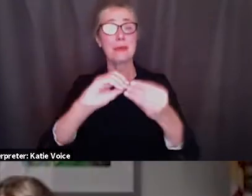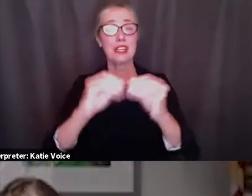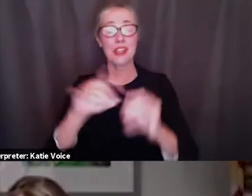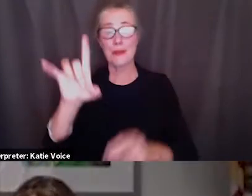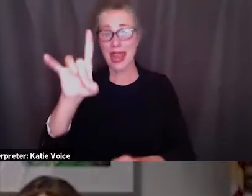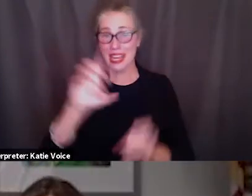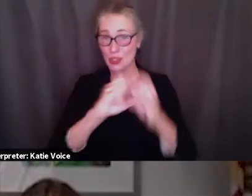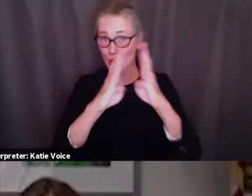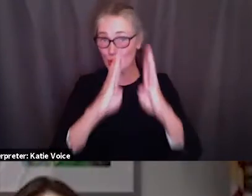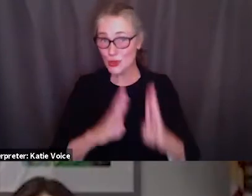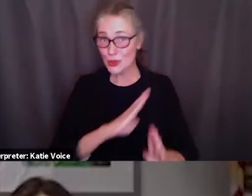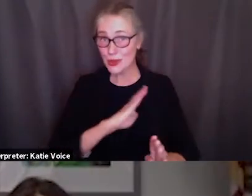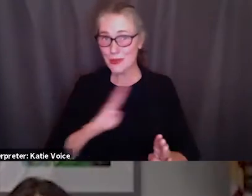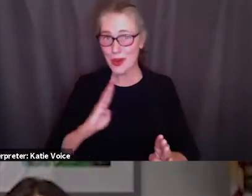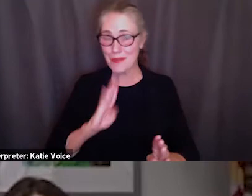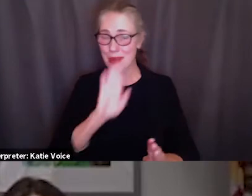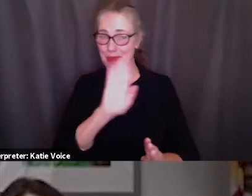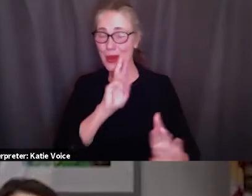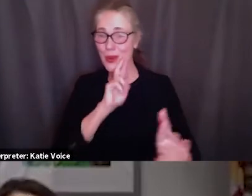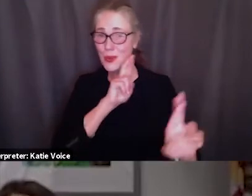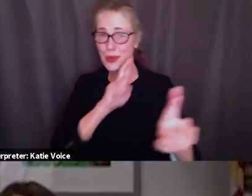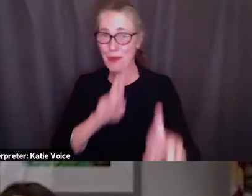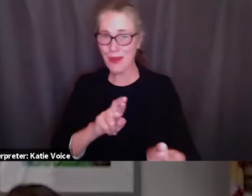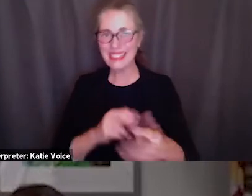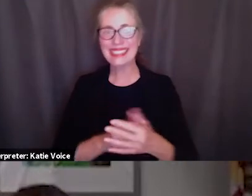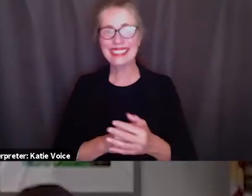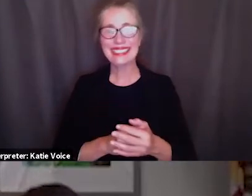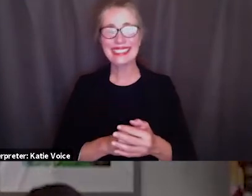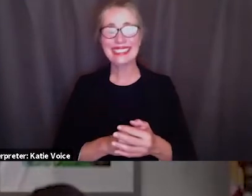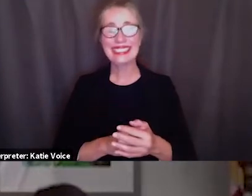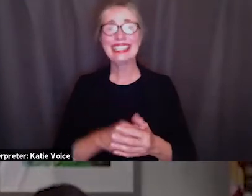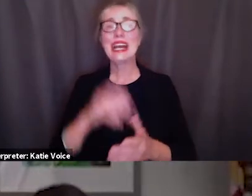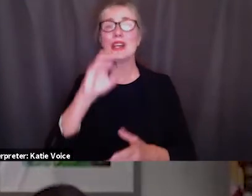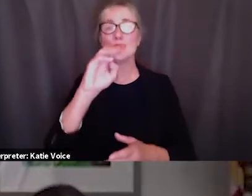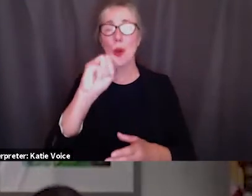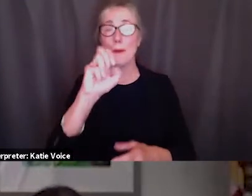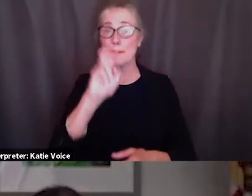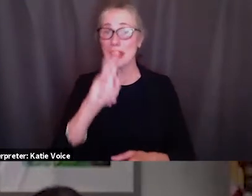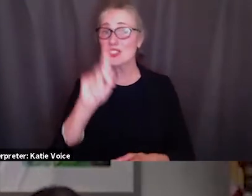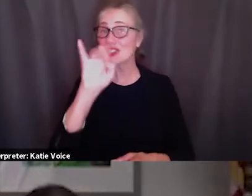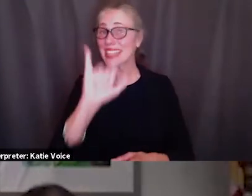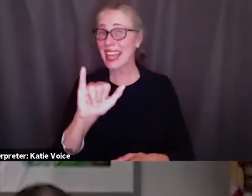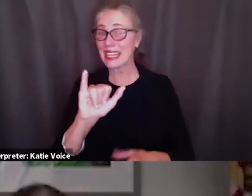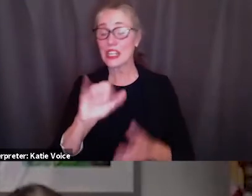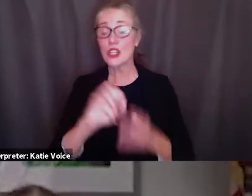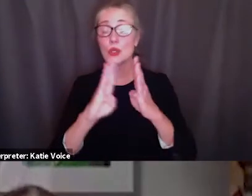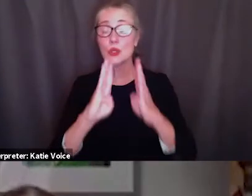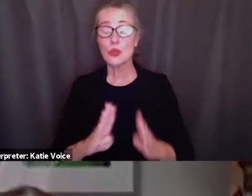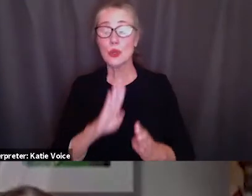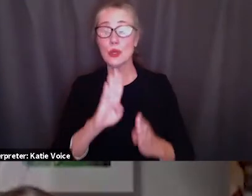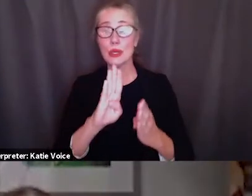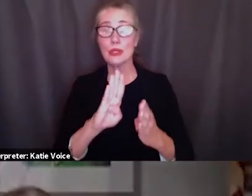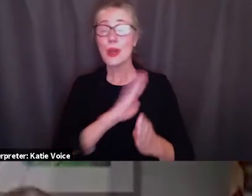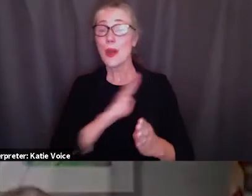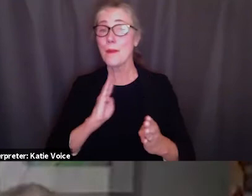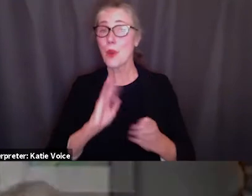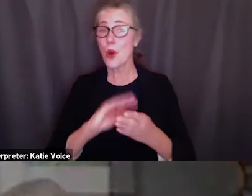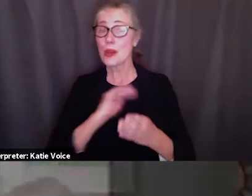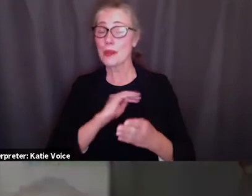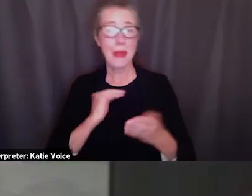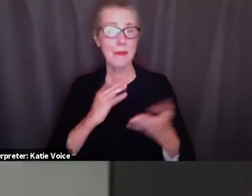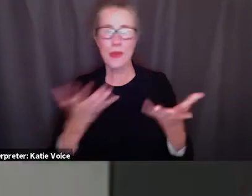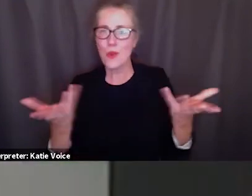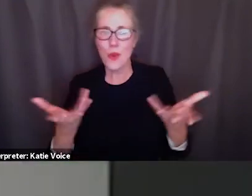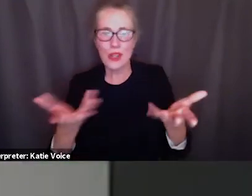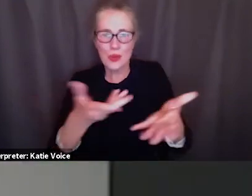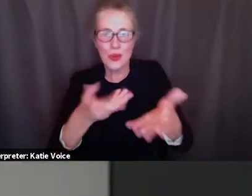report. And now, student board member, Mr. Kelly, what would you like to share with us tonight? So first off,